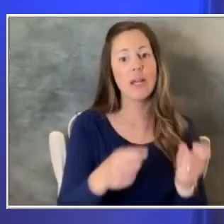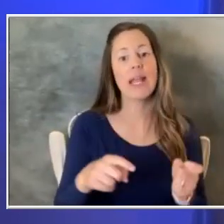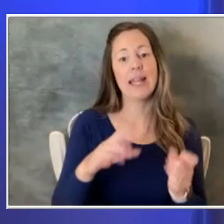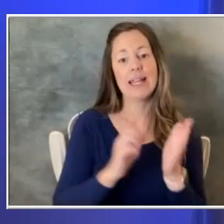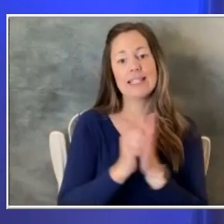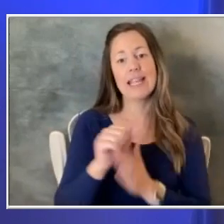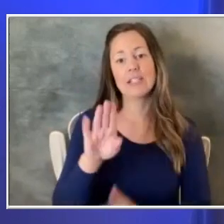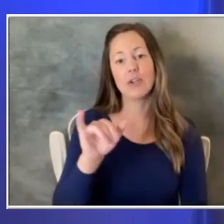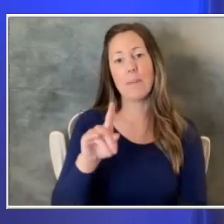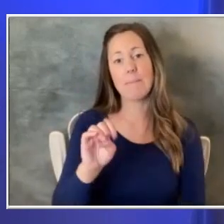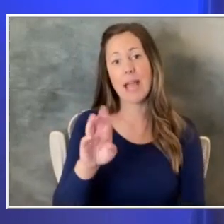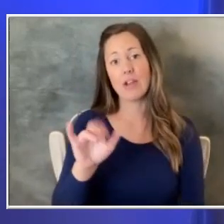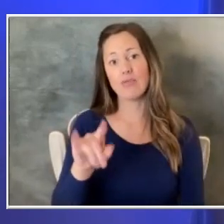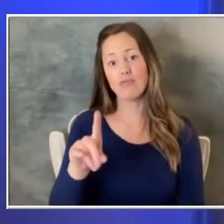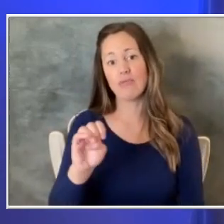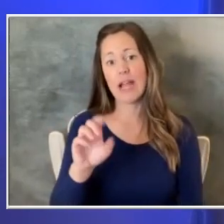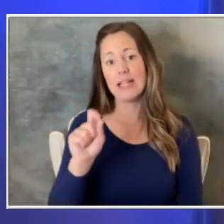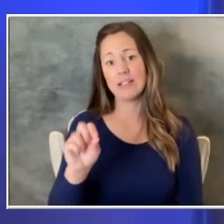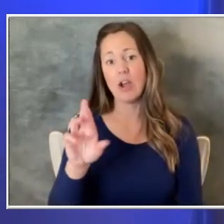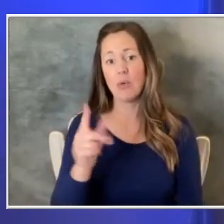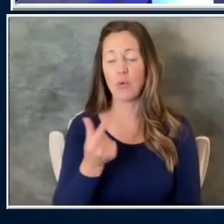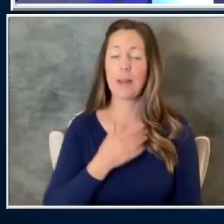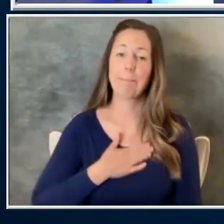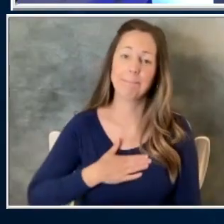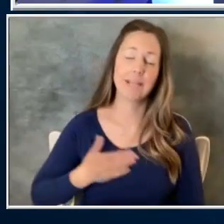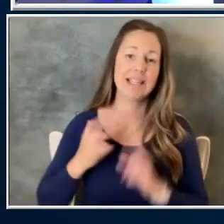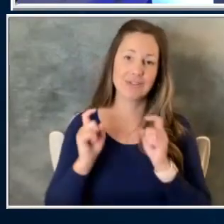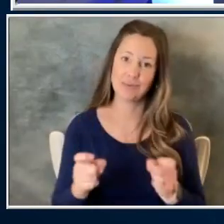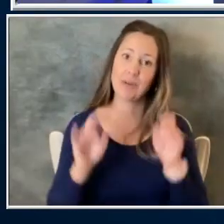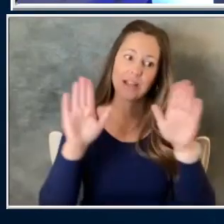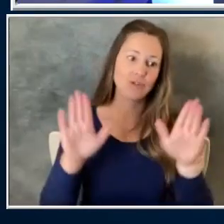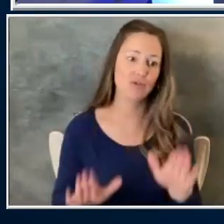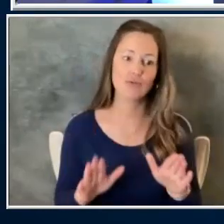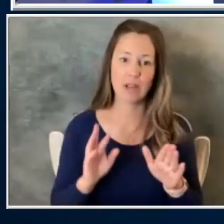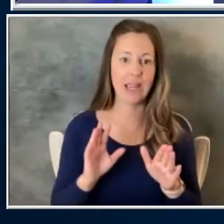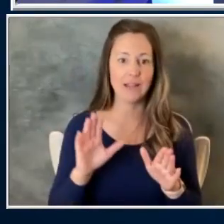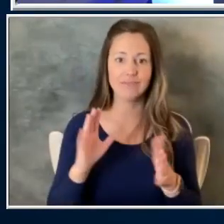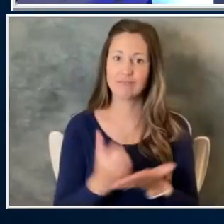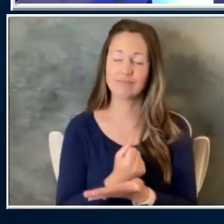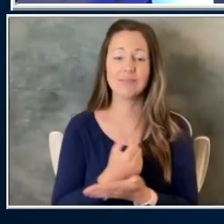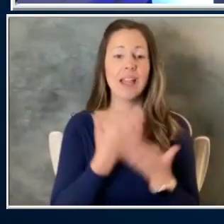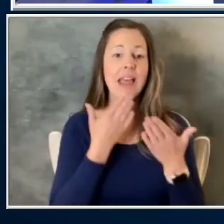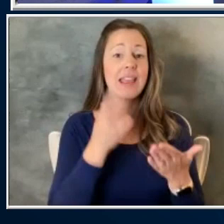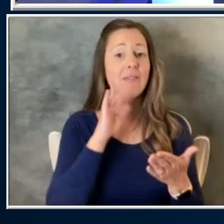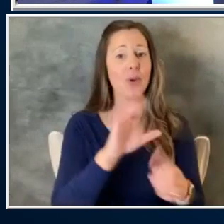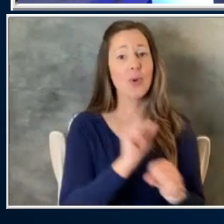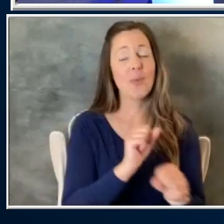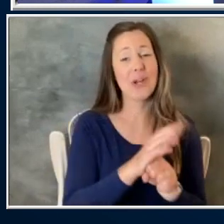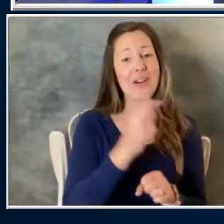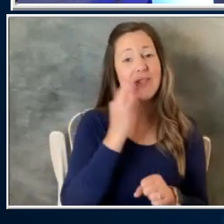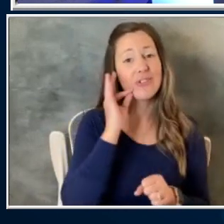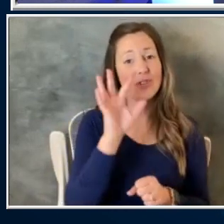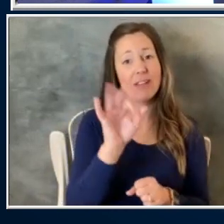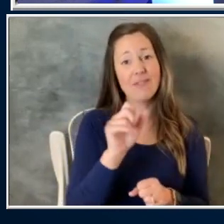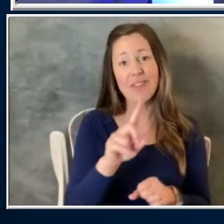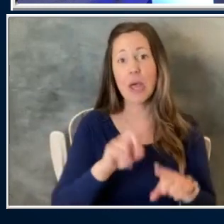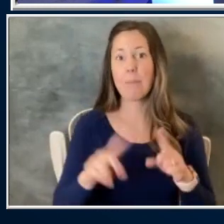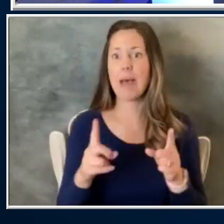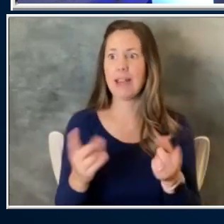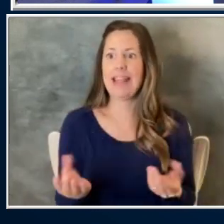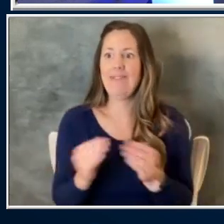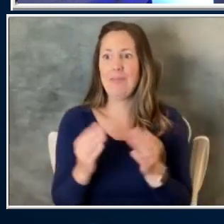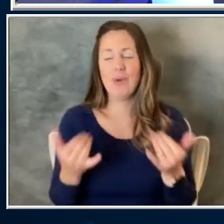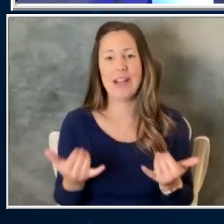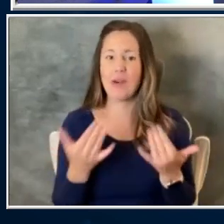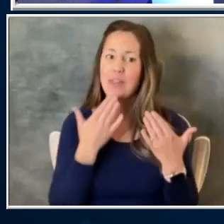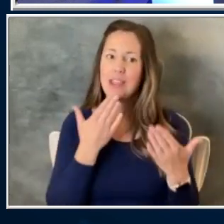go out there and contribute, because it's a great cause. Thanks for your work on the Chiefs field, but even more so, thanks for what you're doing now. We appreciate you so much.